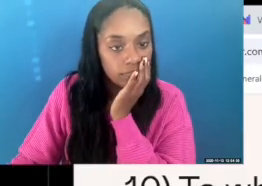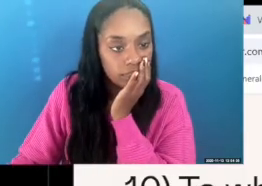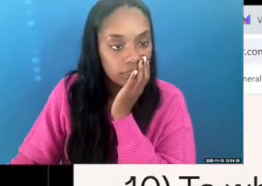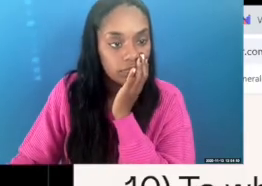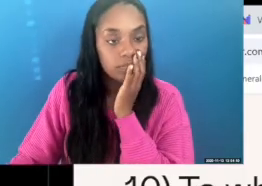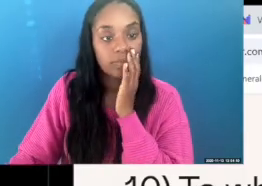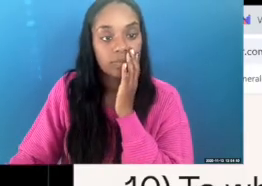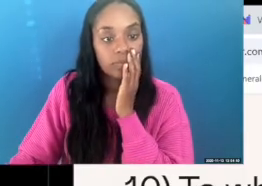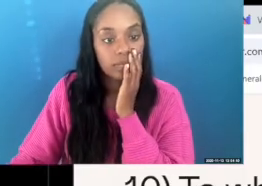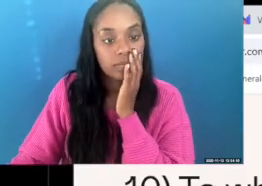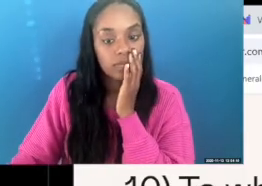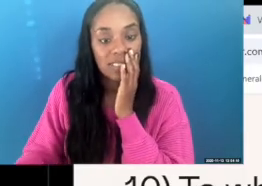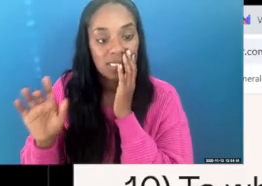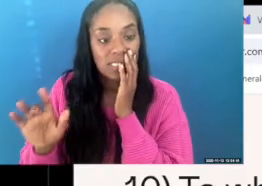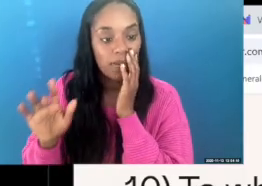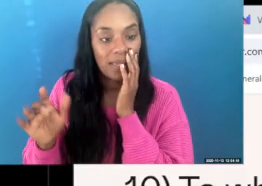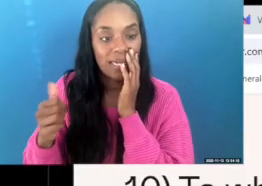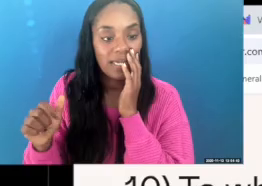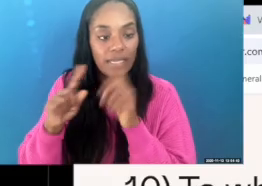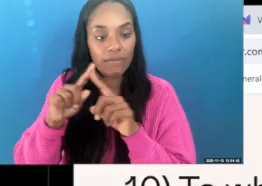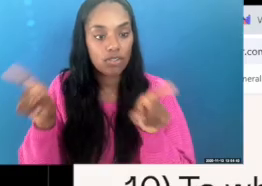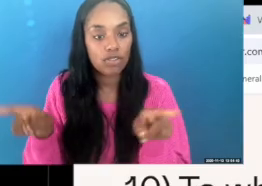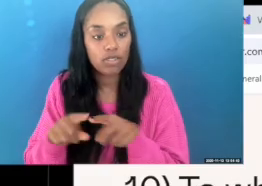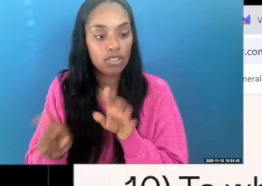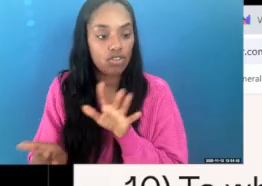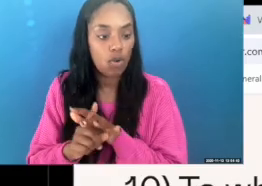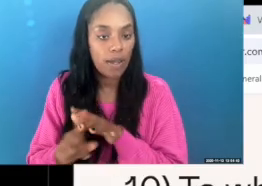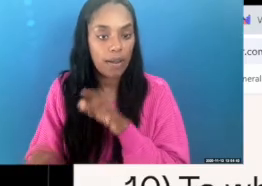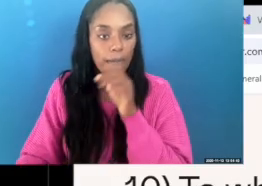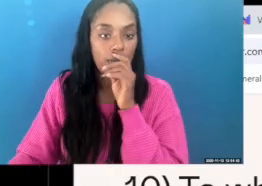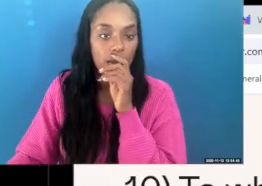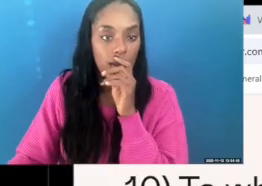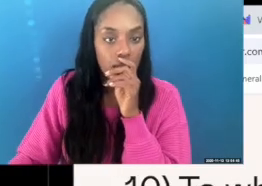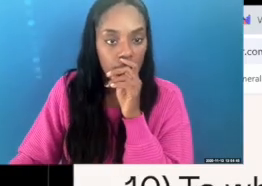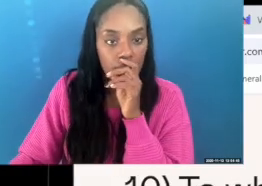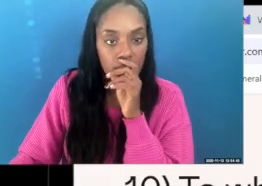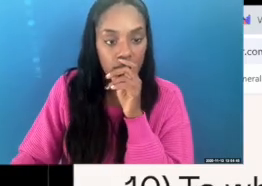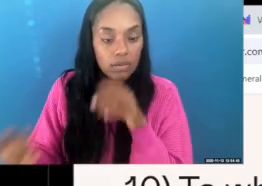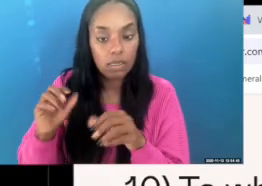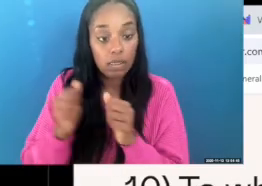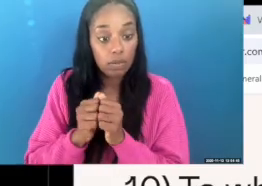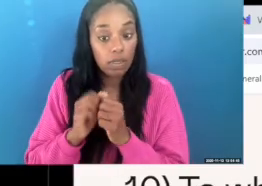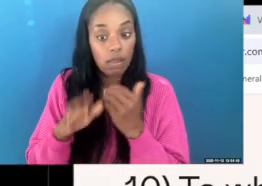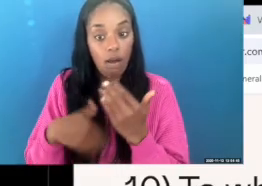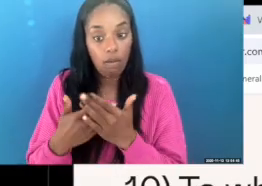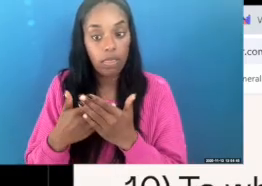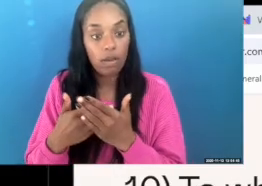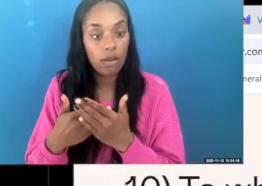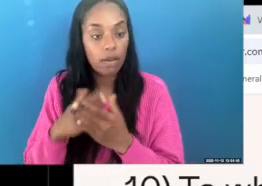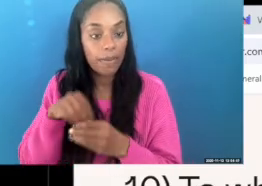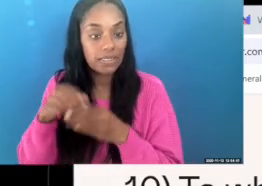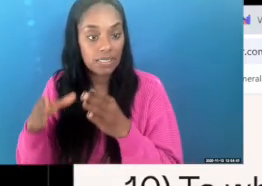Canepa. And actually, now we've got the question. Oh, and now we've got that back up in the room. So if you just double